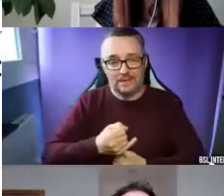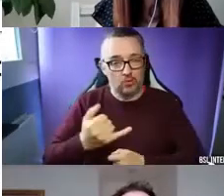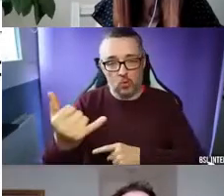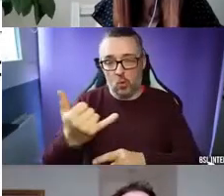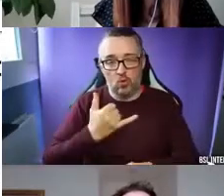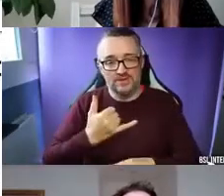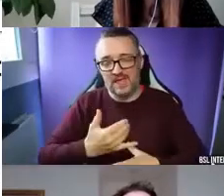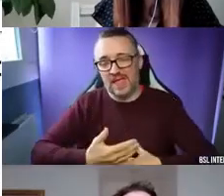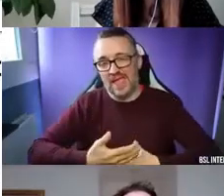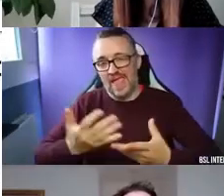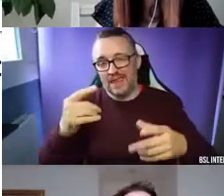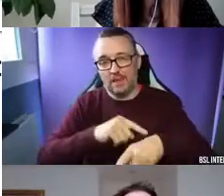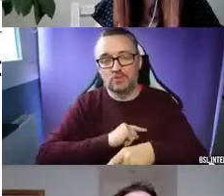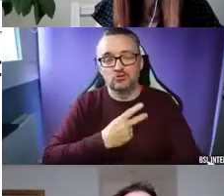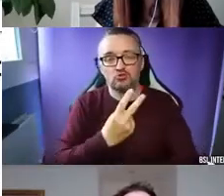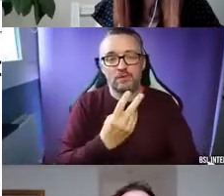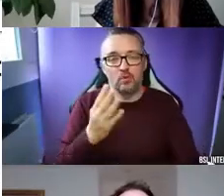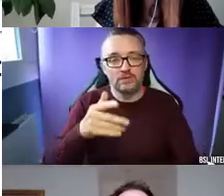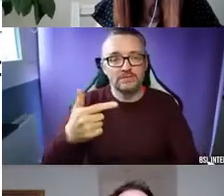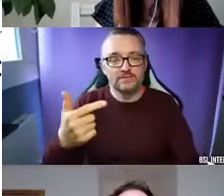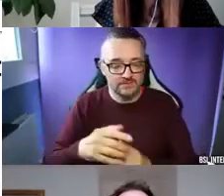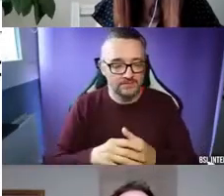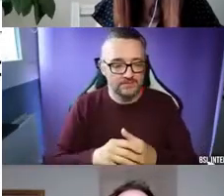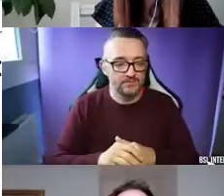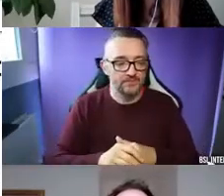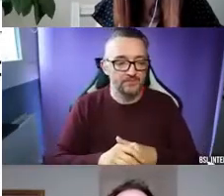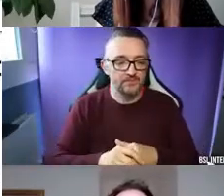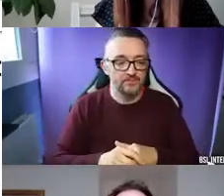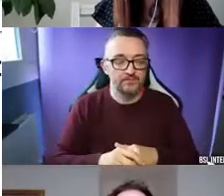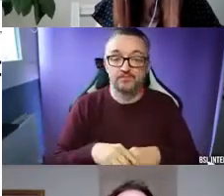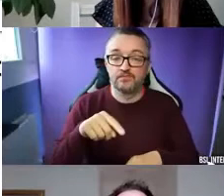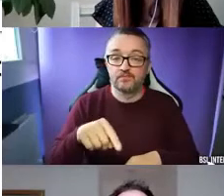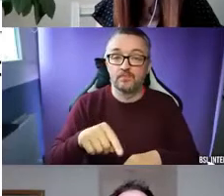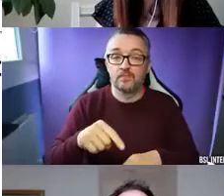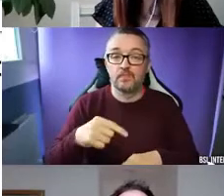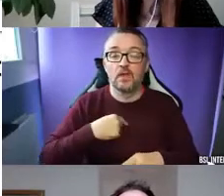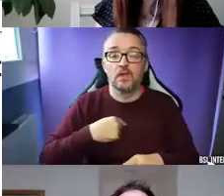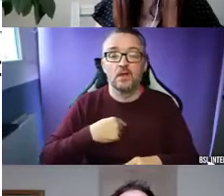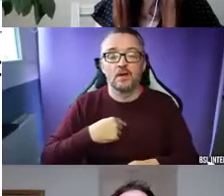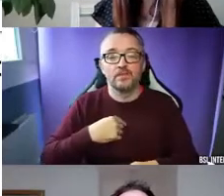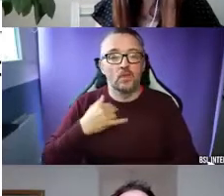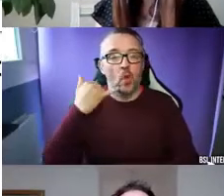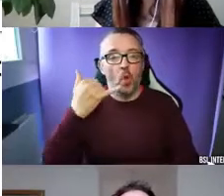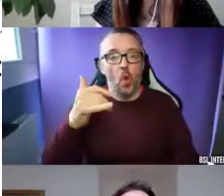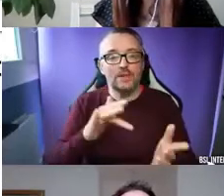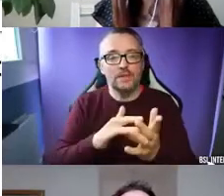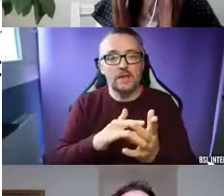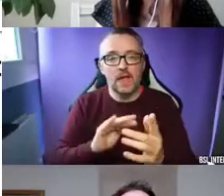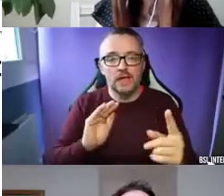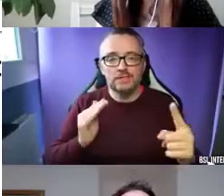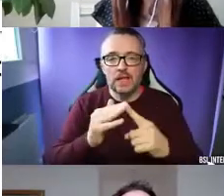time of day or night. And we don't have any targets in our call centre to